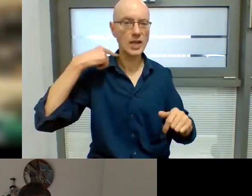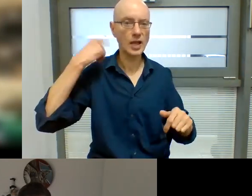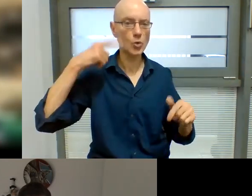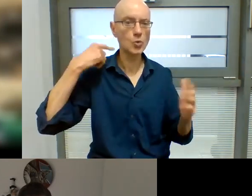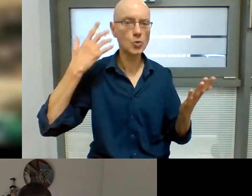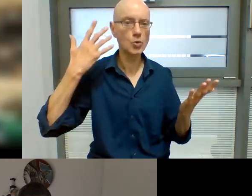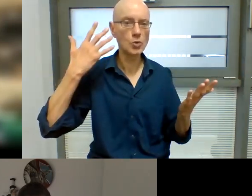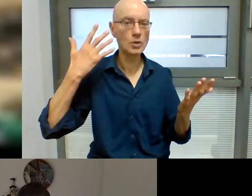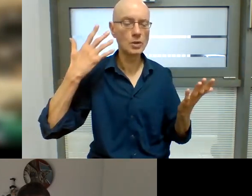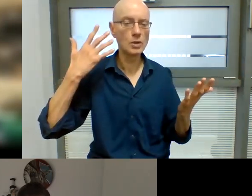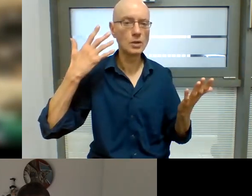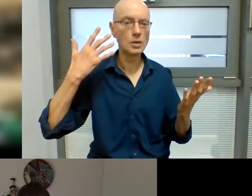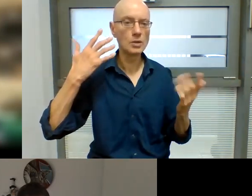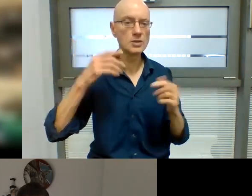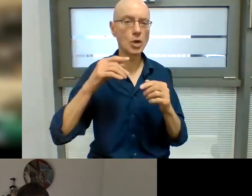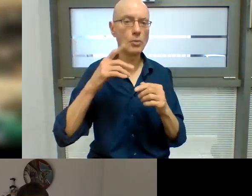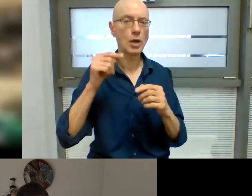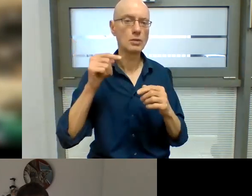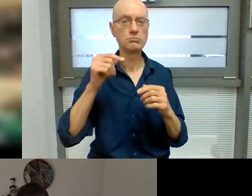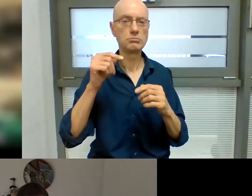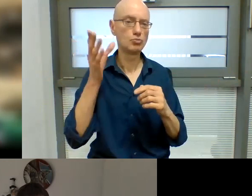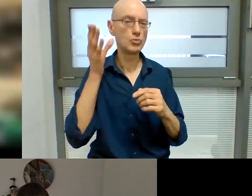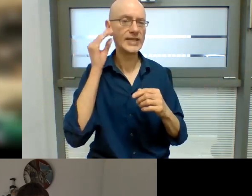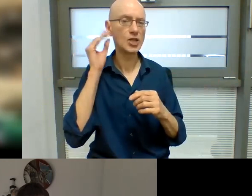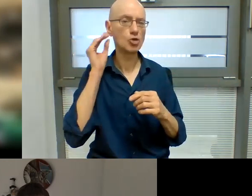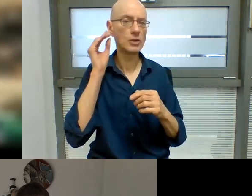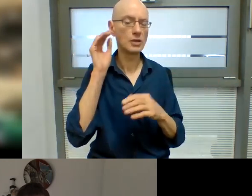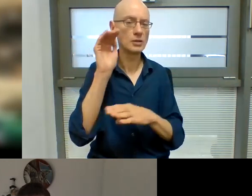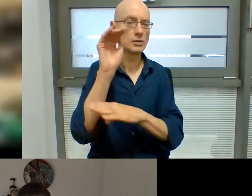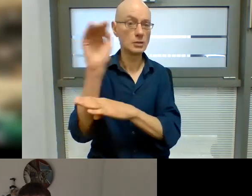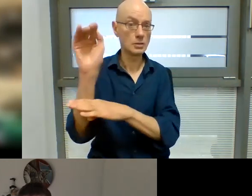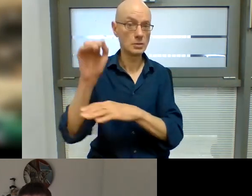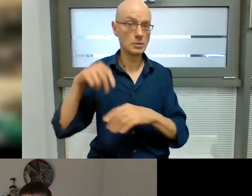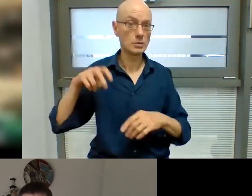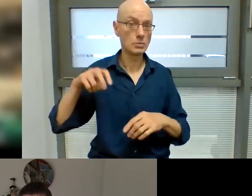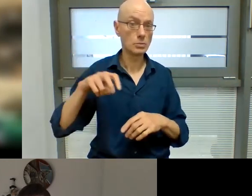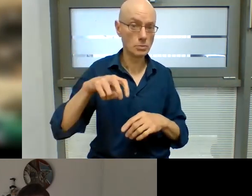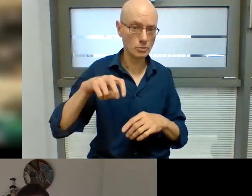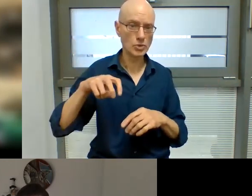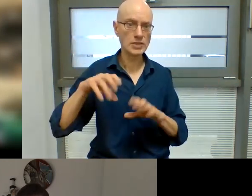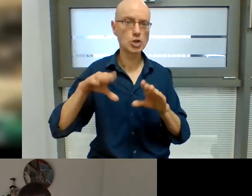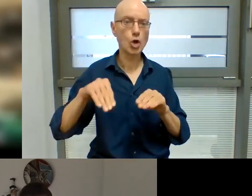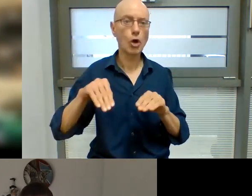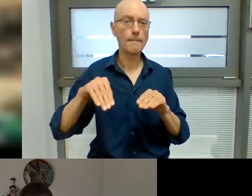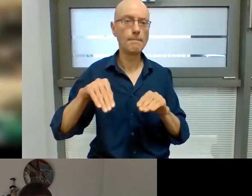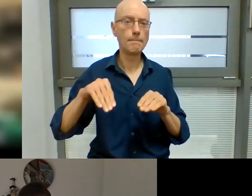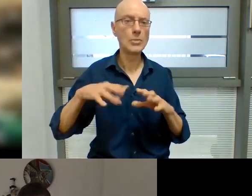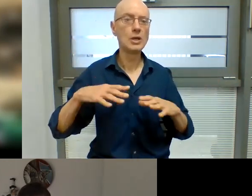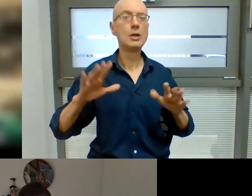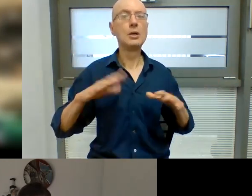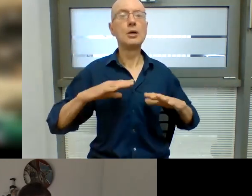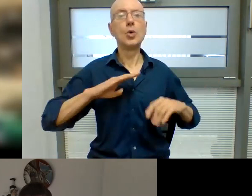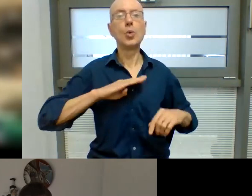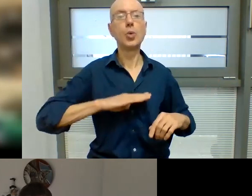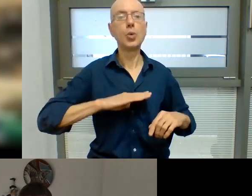my periphery hearing until I stop, and then you go, oh. But then I do have